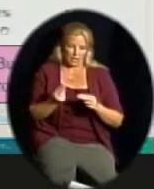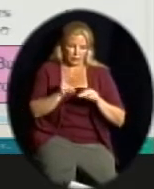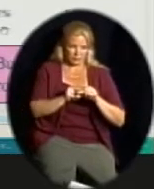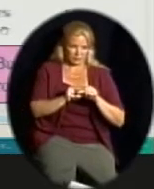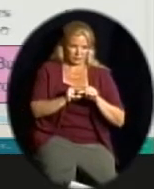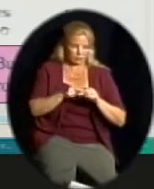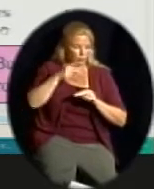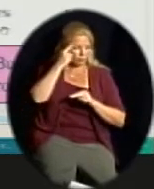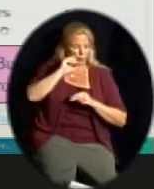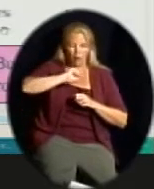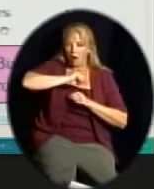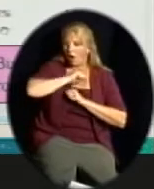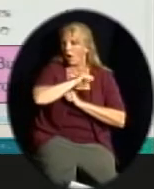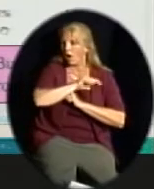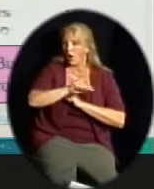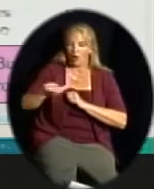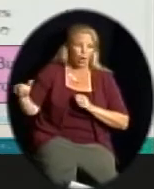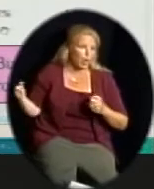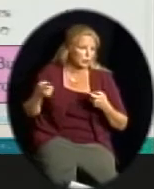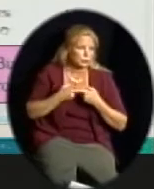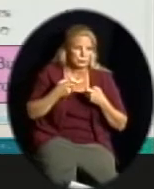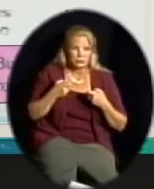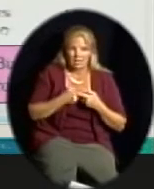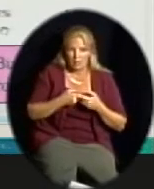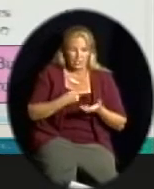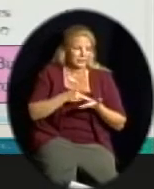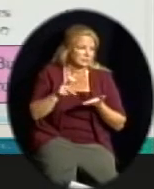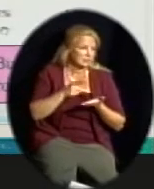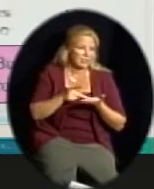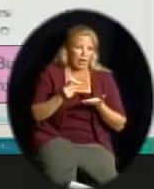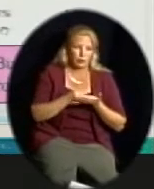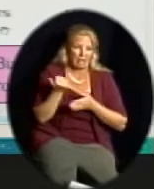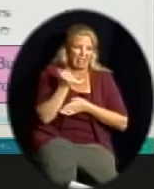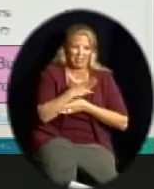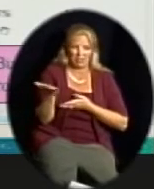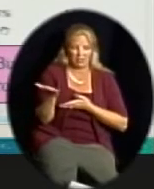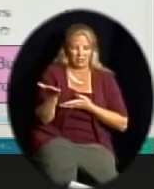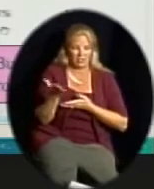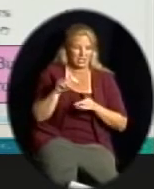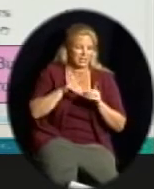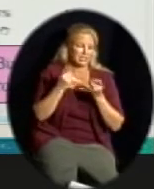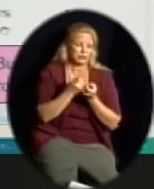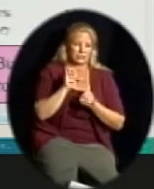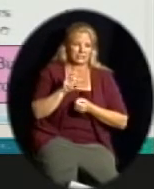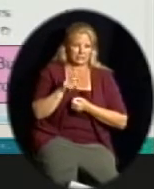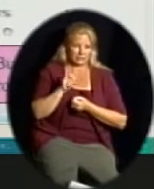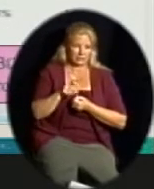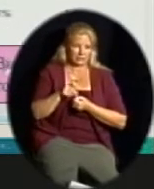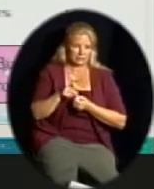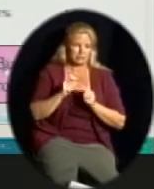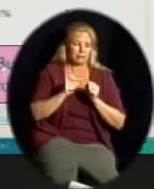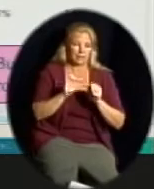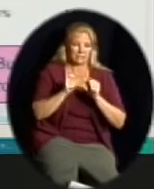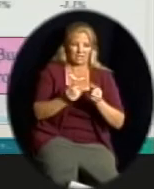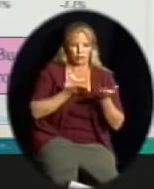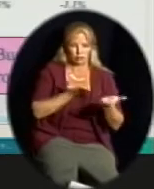utility increases, salary increases, and anything else that the district might need to maintain its services.